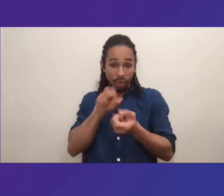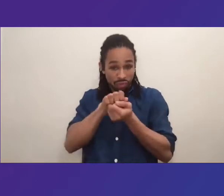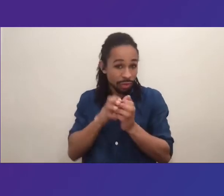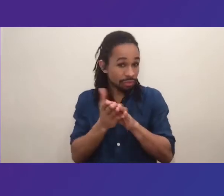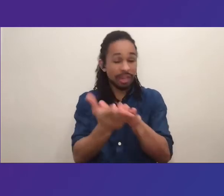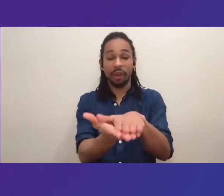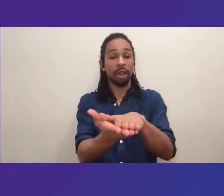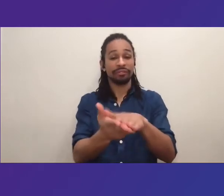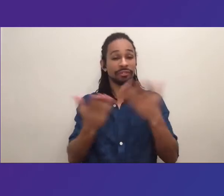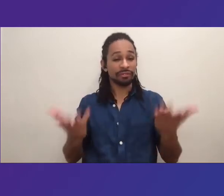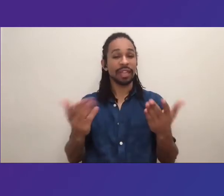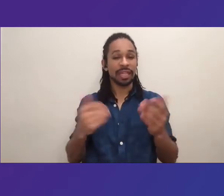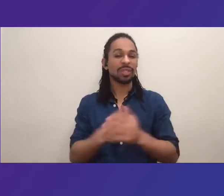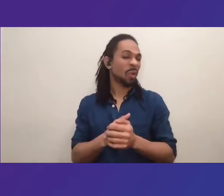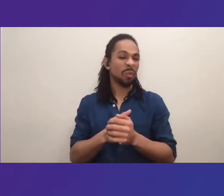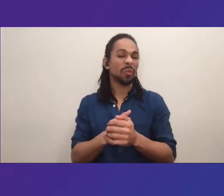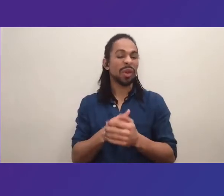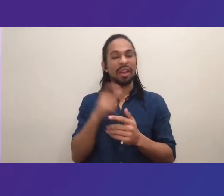I'm